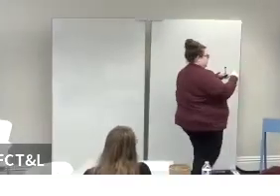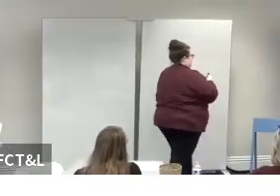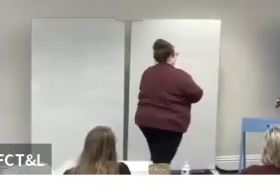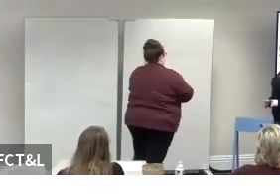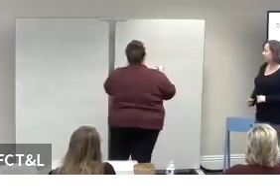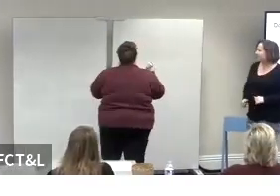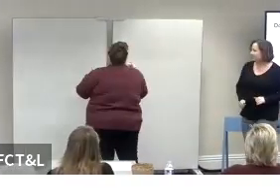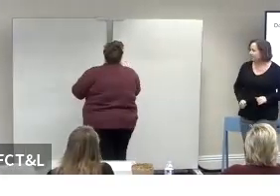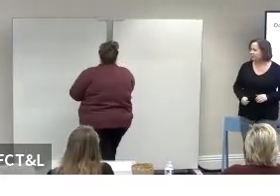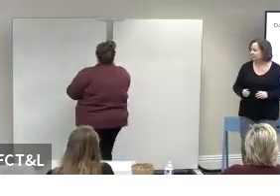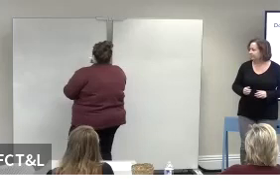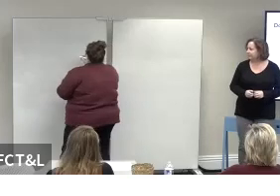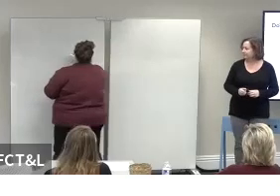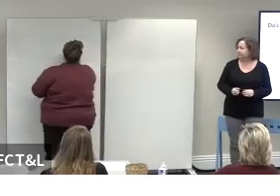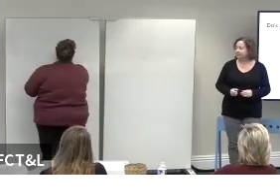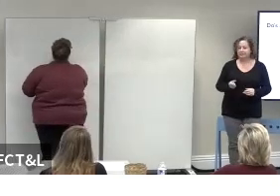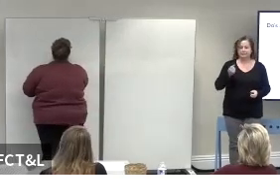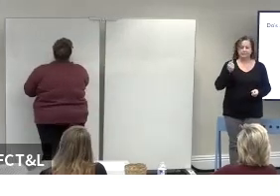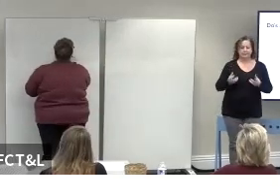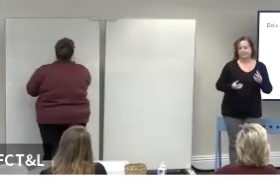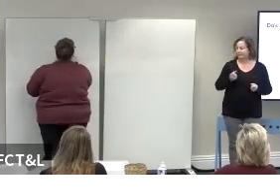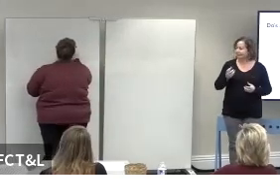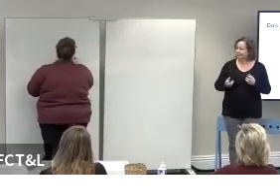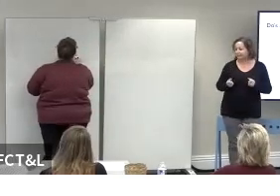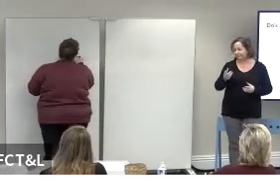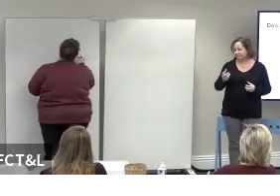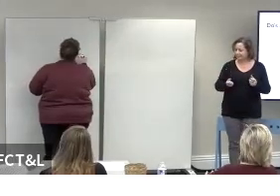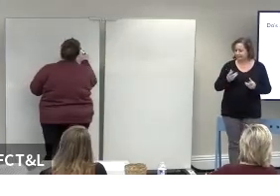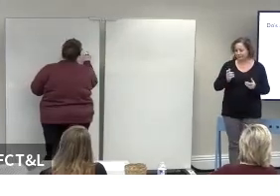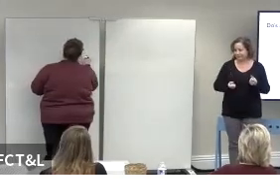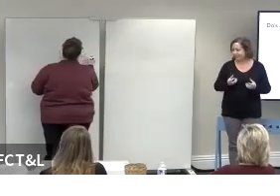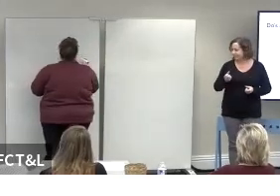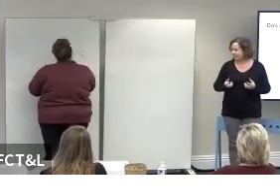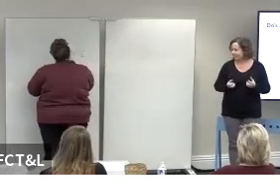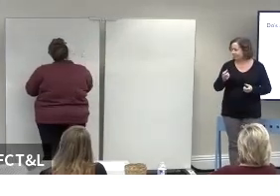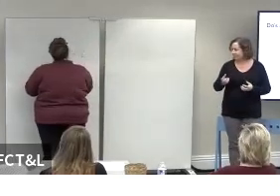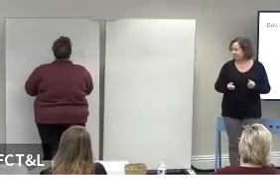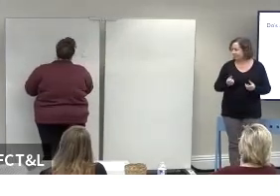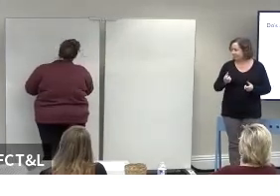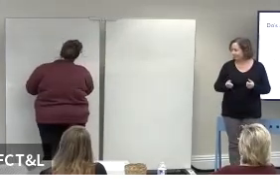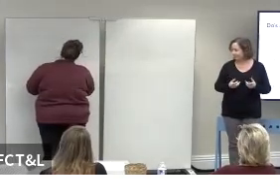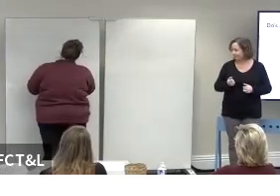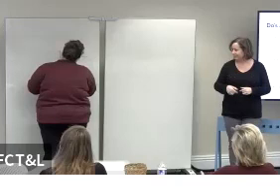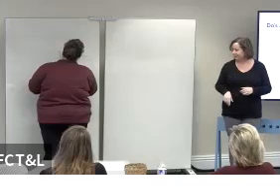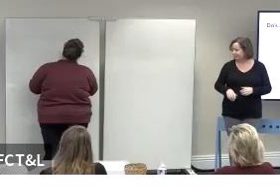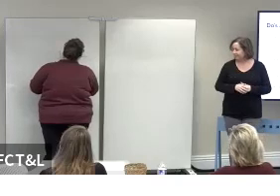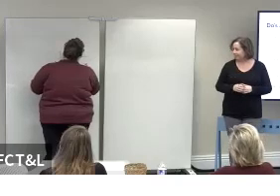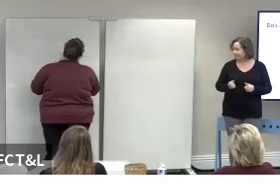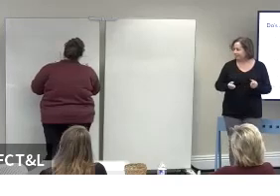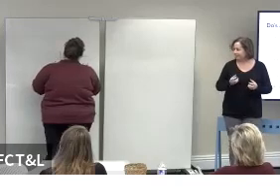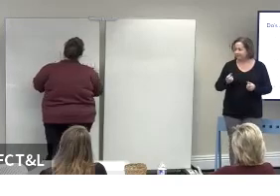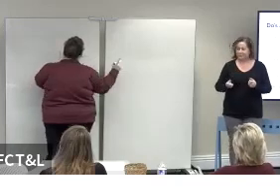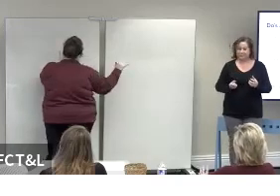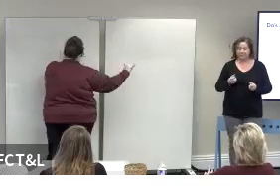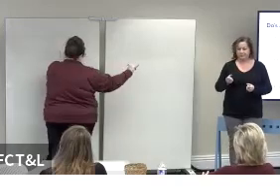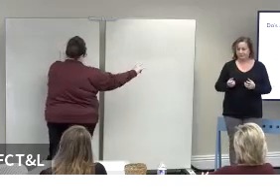okay, so stand here for me and I'm writing on the board, she's interpreting. So I'm doing my thing and